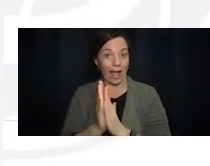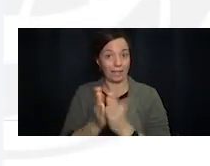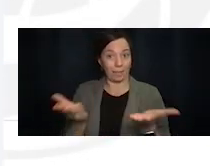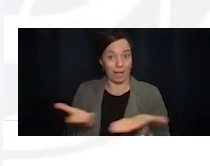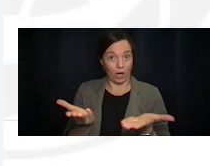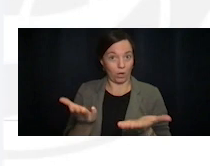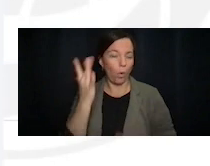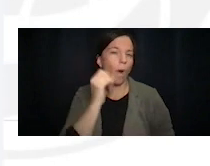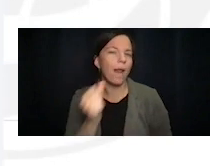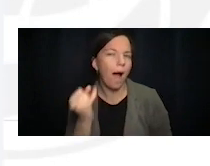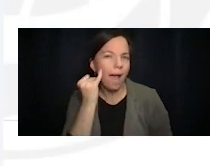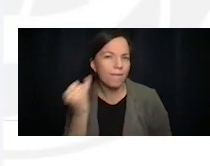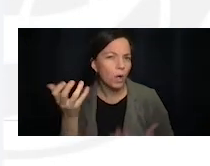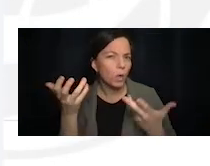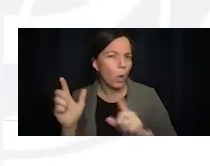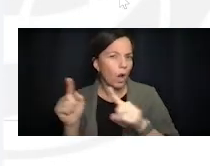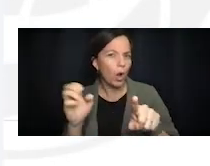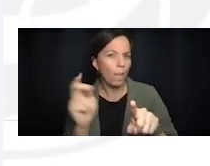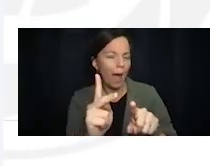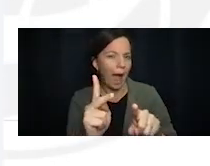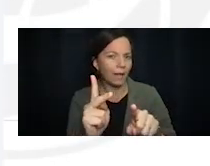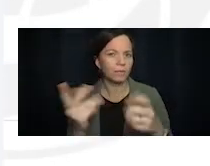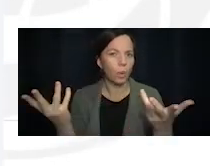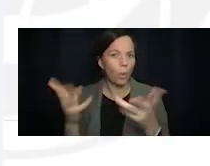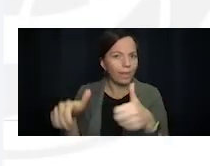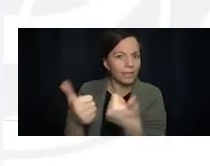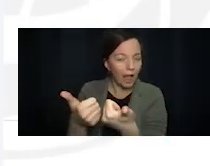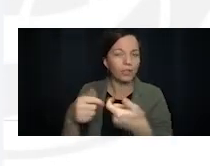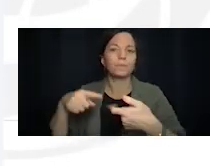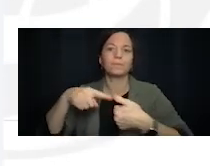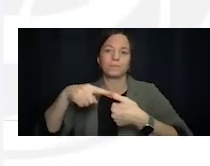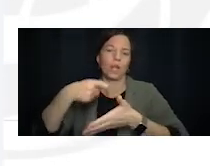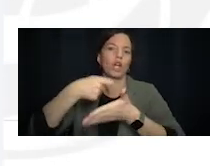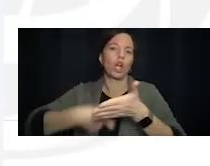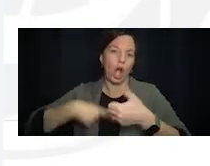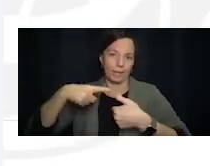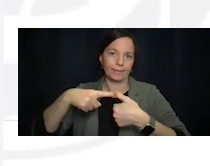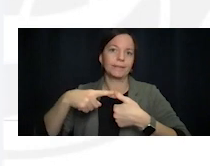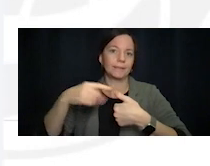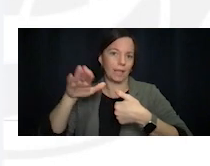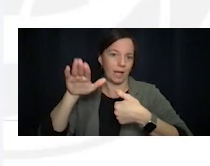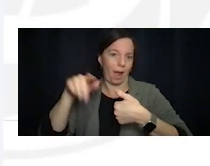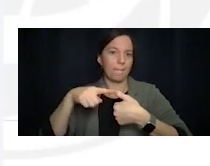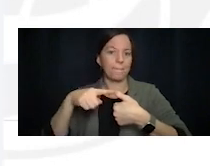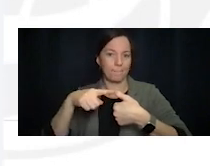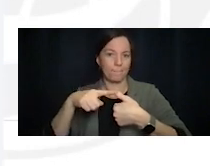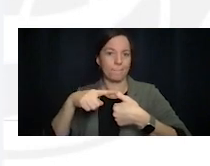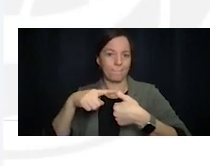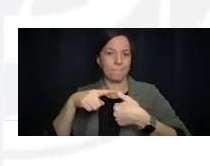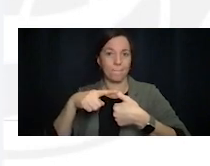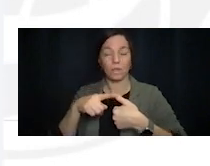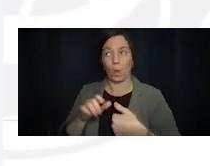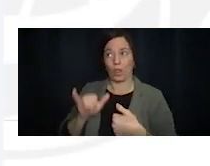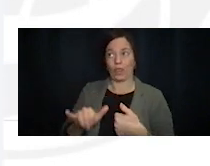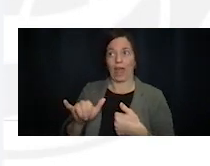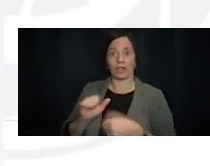why not if they weren't, right? What are the perceived challenges? Of course, we see cost is top of the list. Right. So there's some work for us to do